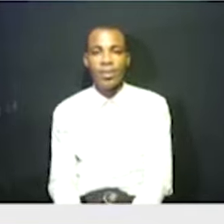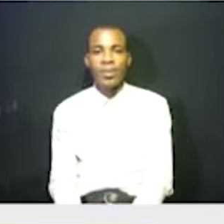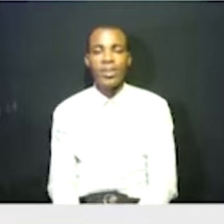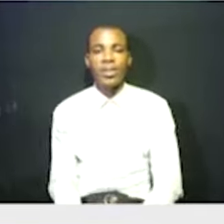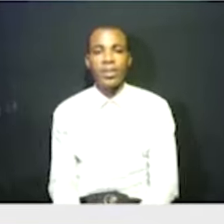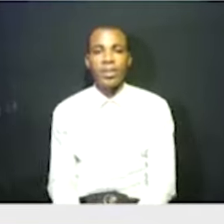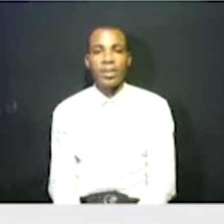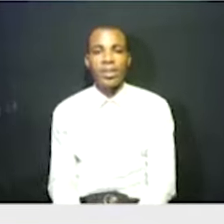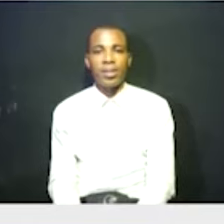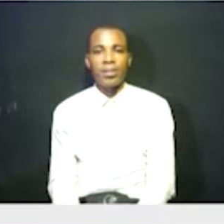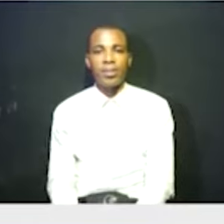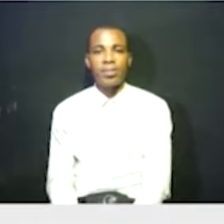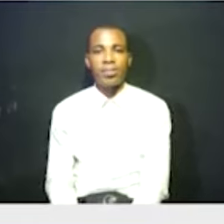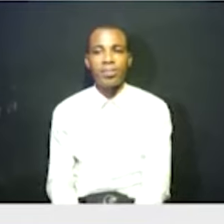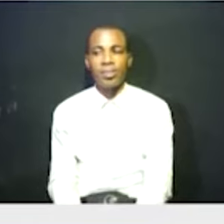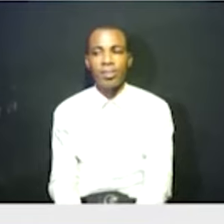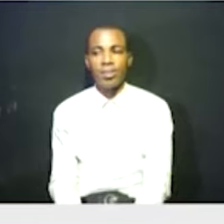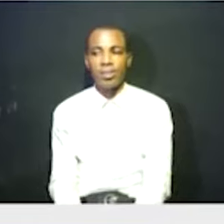Now